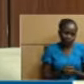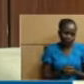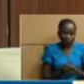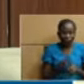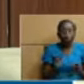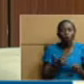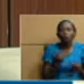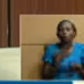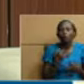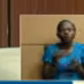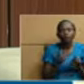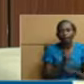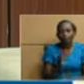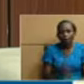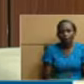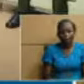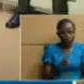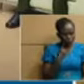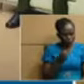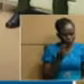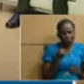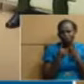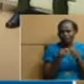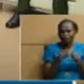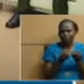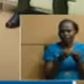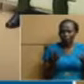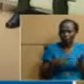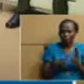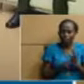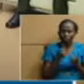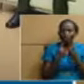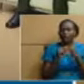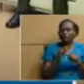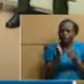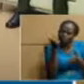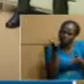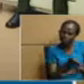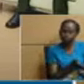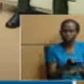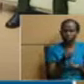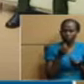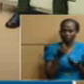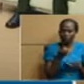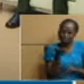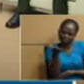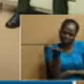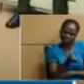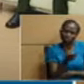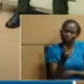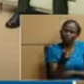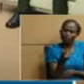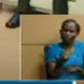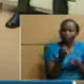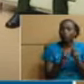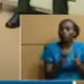want to try. But when you're talking about that number, you're talking about a fraction of people who, of employers, who are conscious